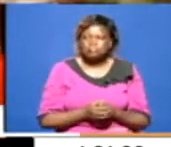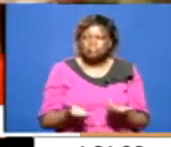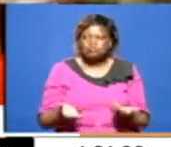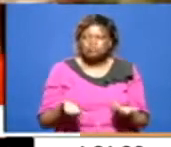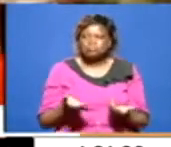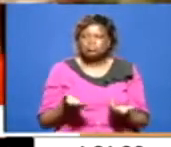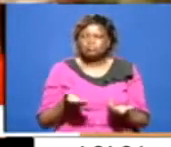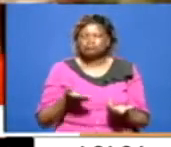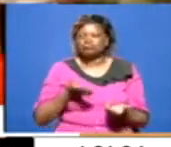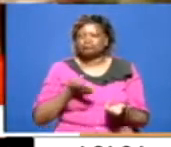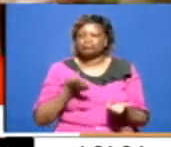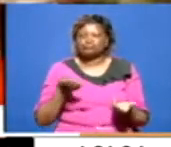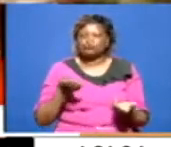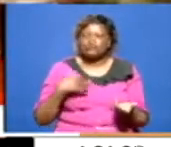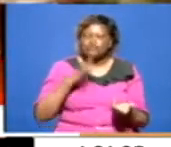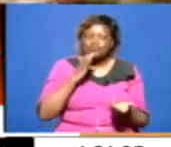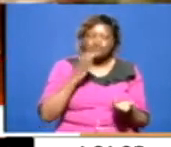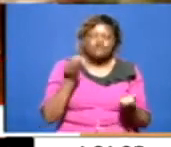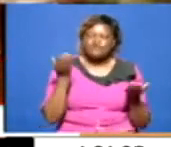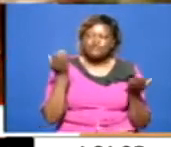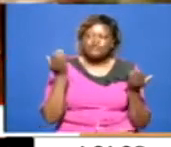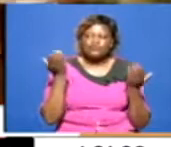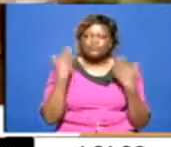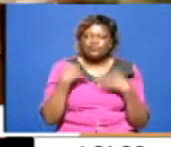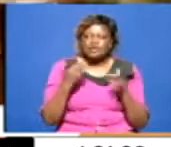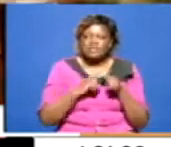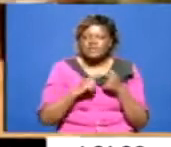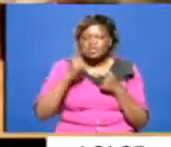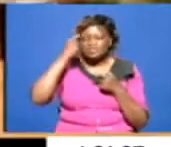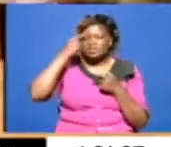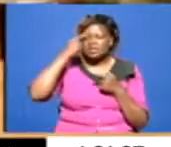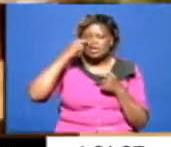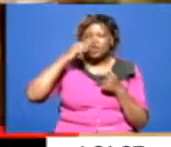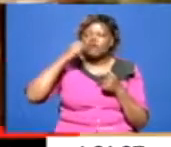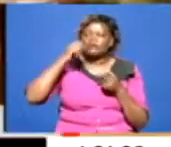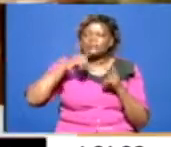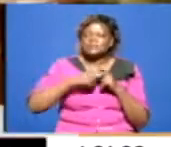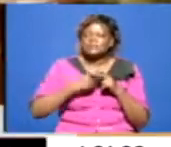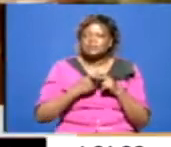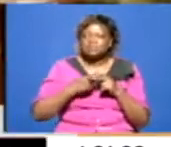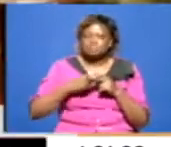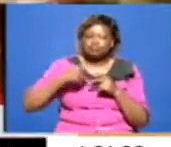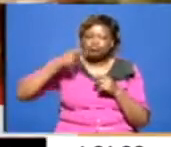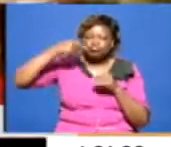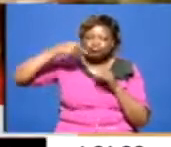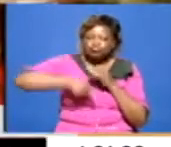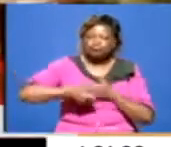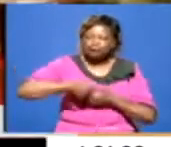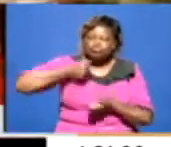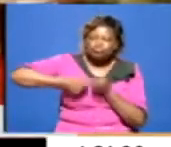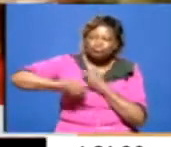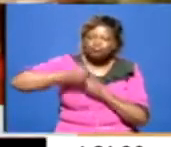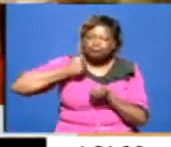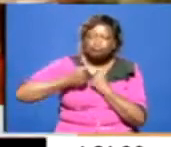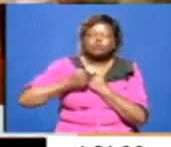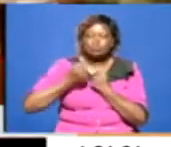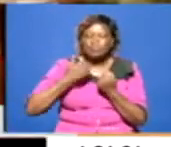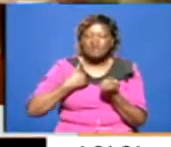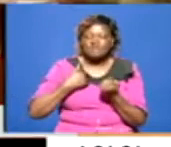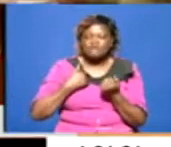through, we are thinking of beginning to drill. Already there's a conversation going on between